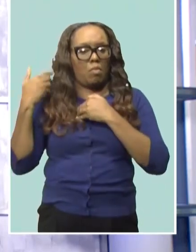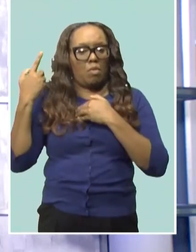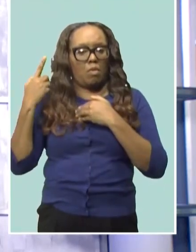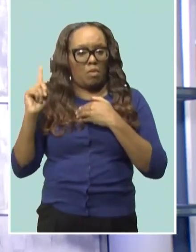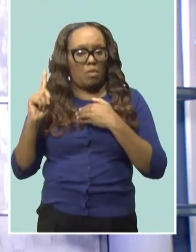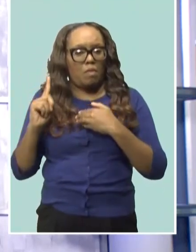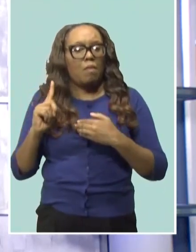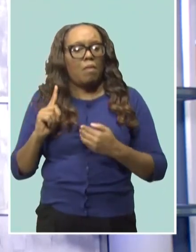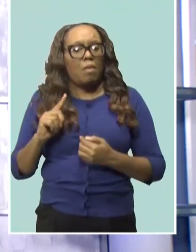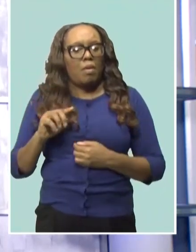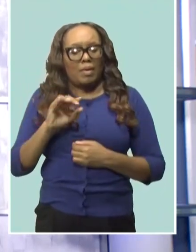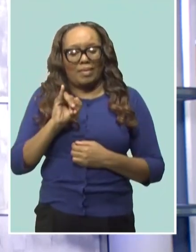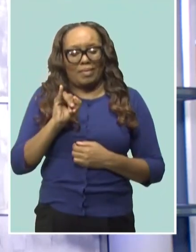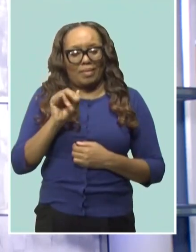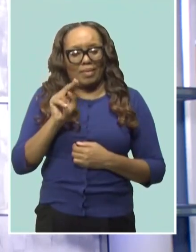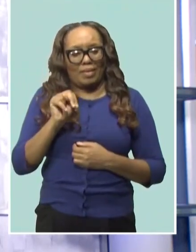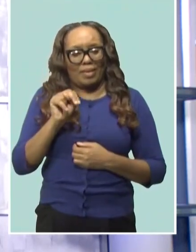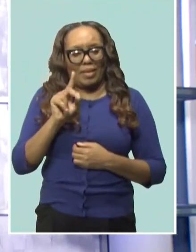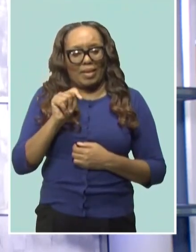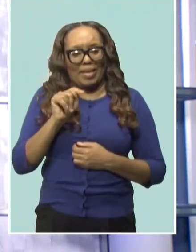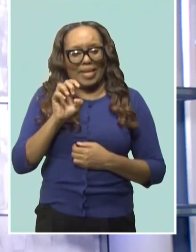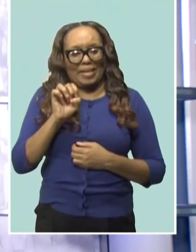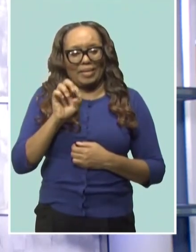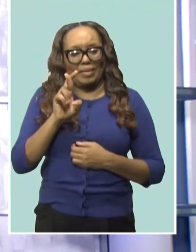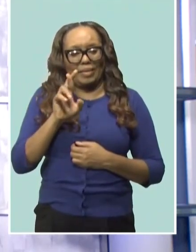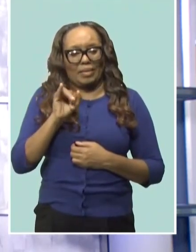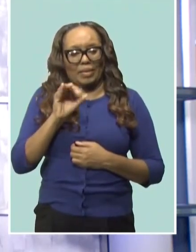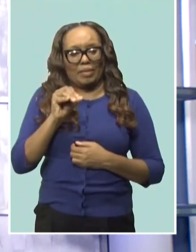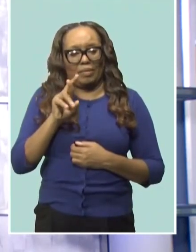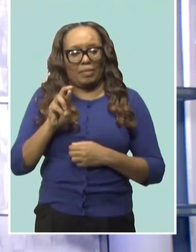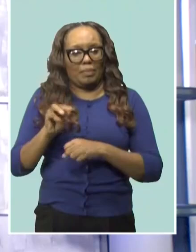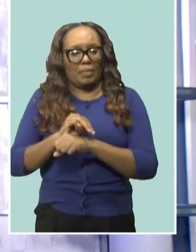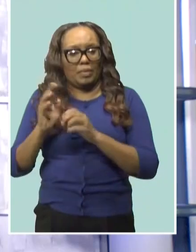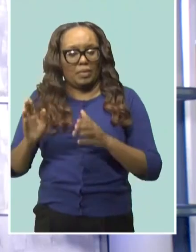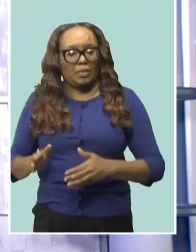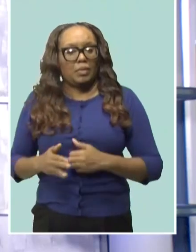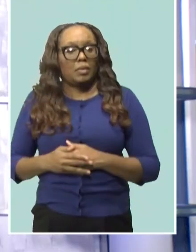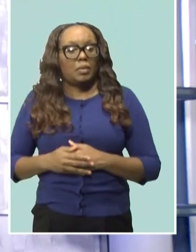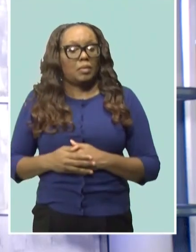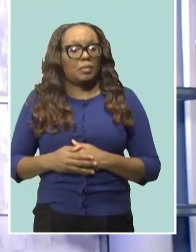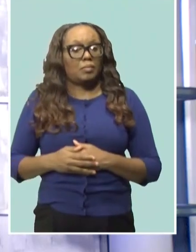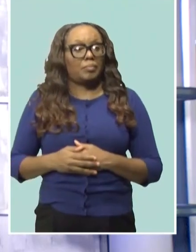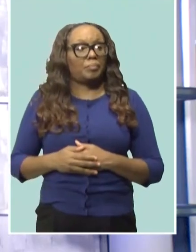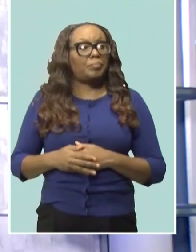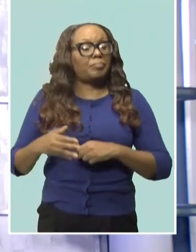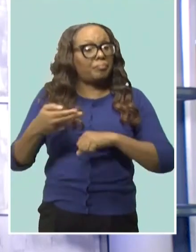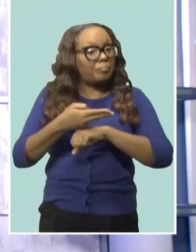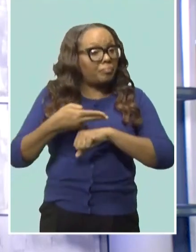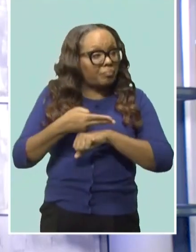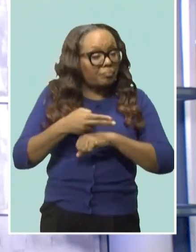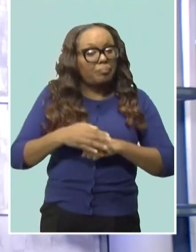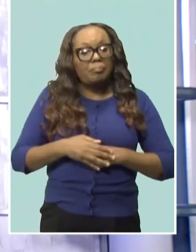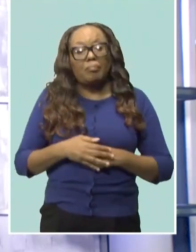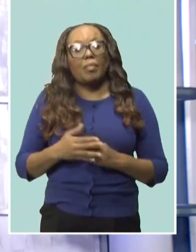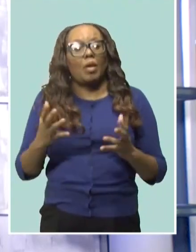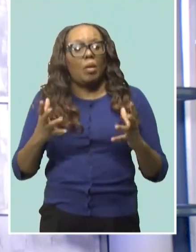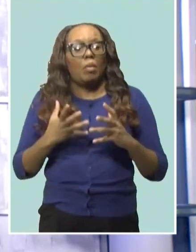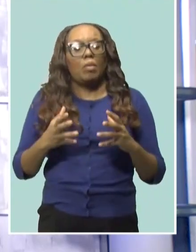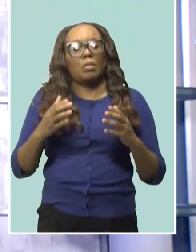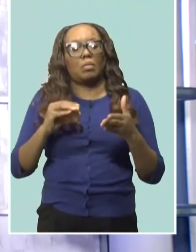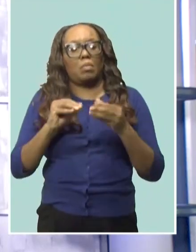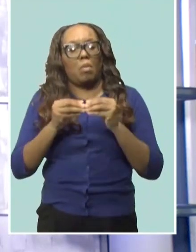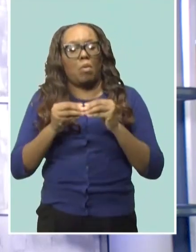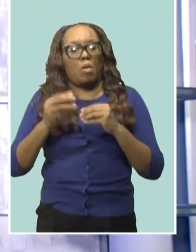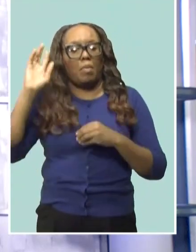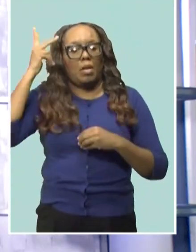The formation of a cabinet in Haiti is a further sign of efforts to bring back some political stability to a nation racked by violence and uncertainty